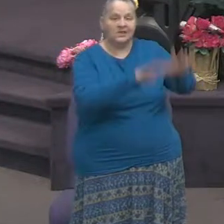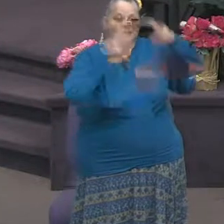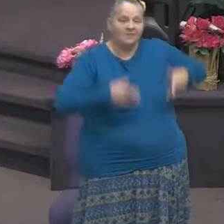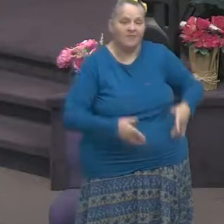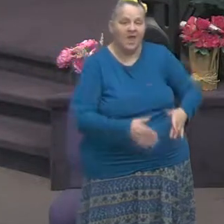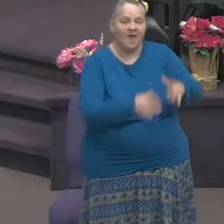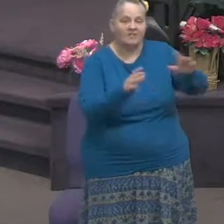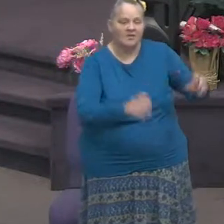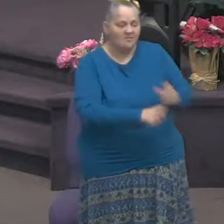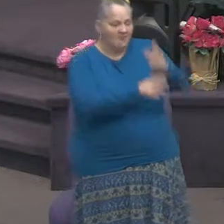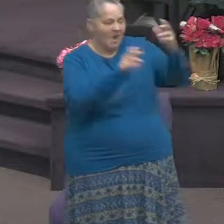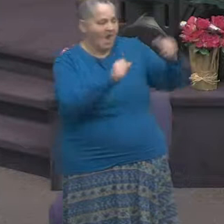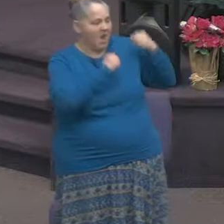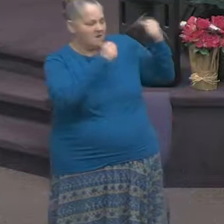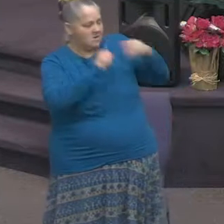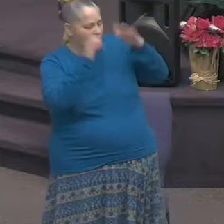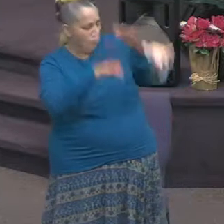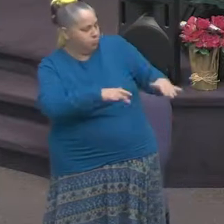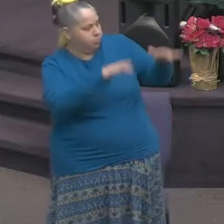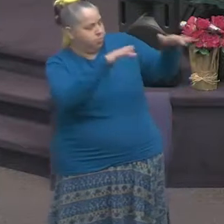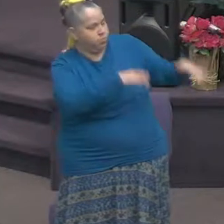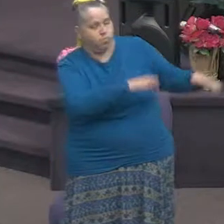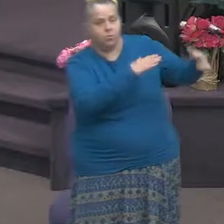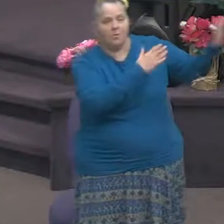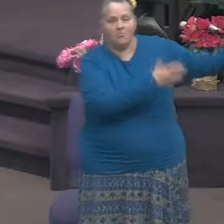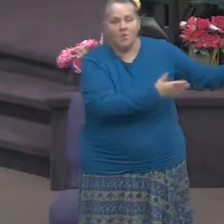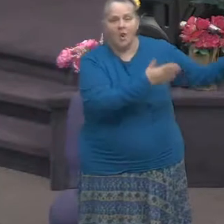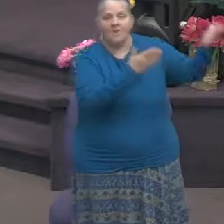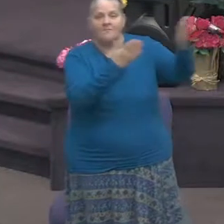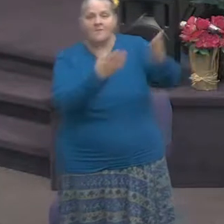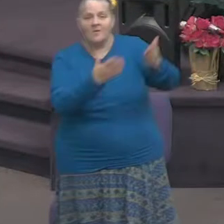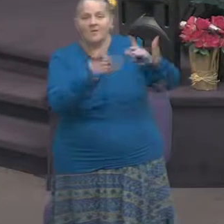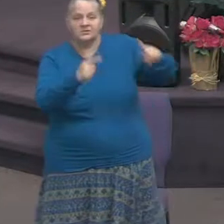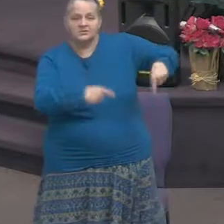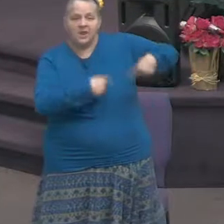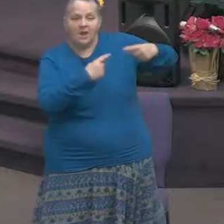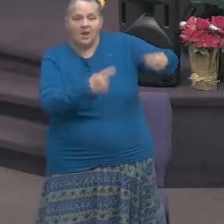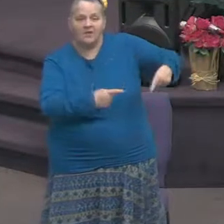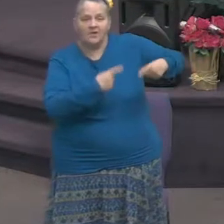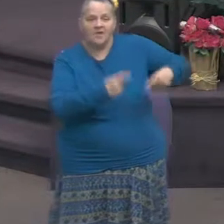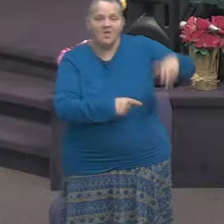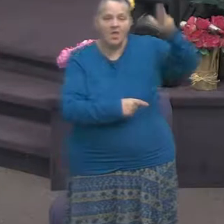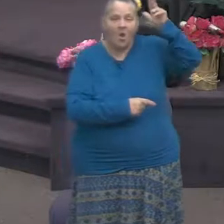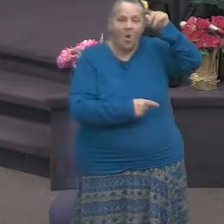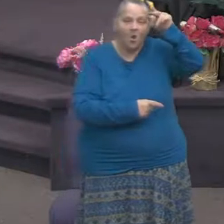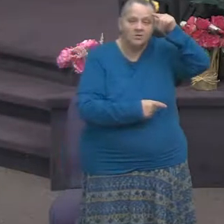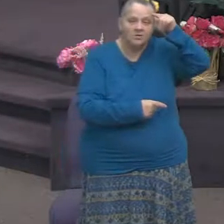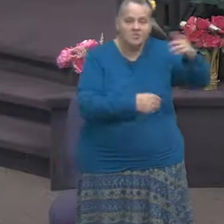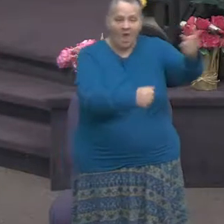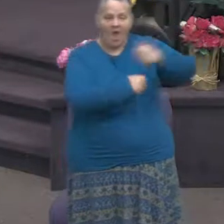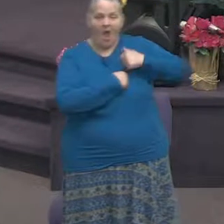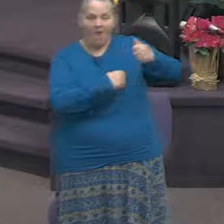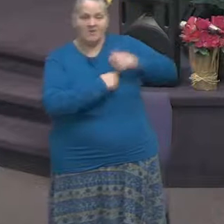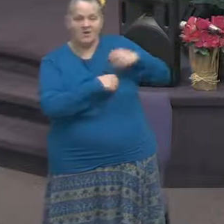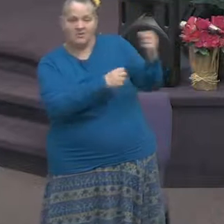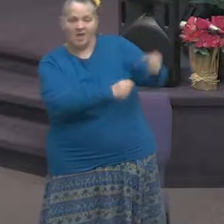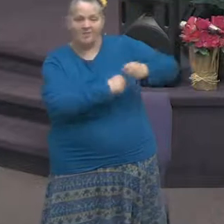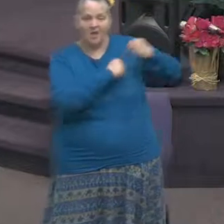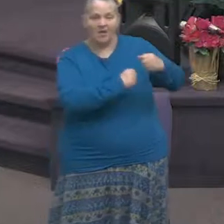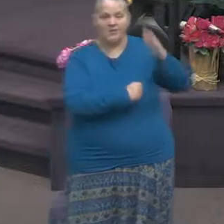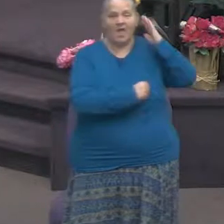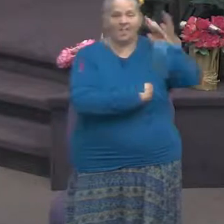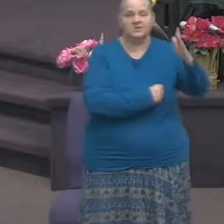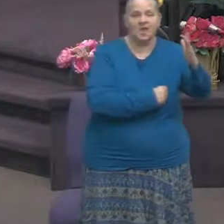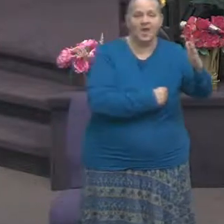a path in the mighty waters, which brought forth the chariot and the horse, the army and the power.